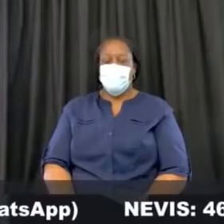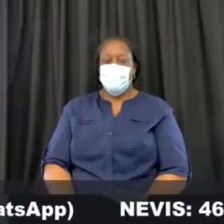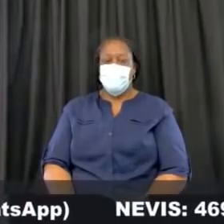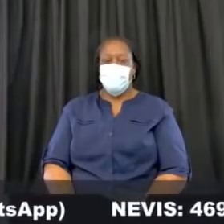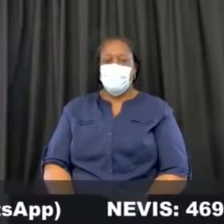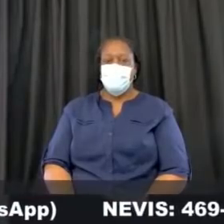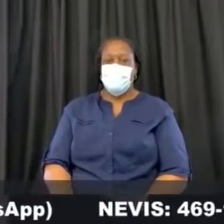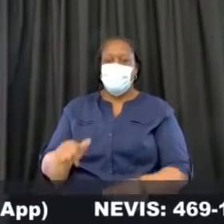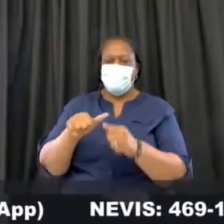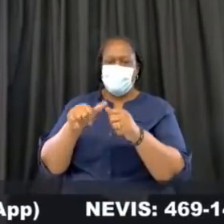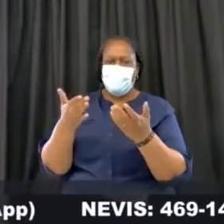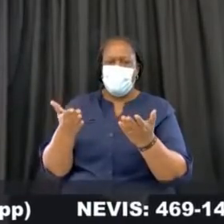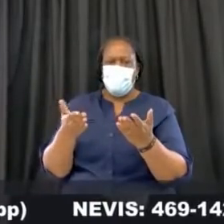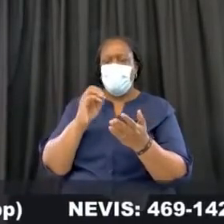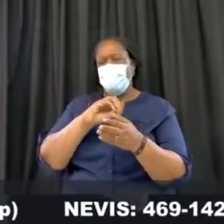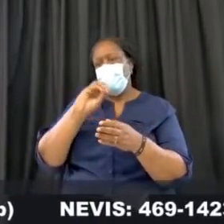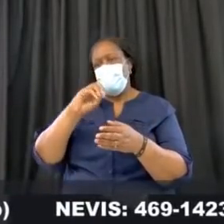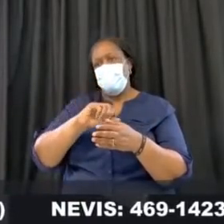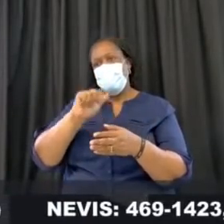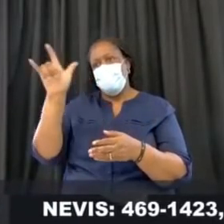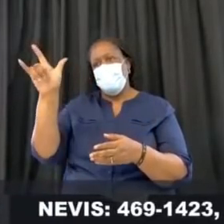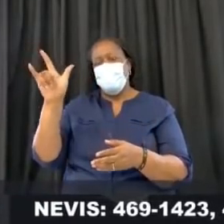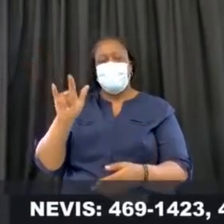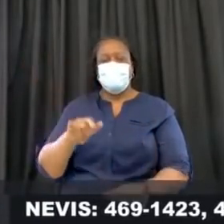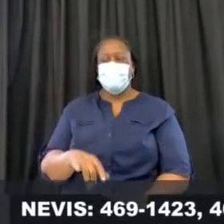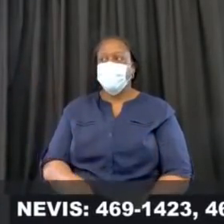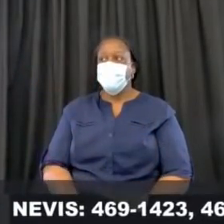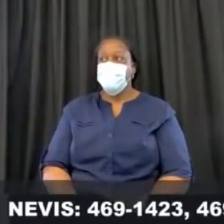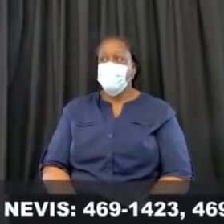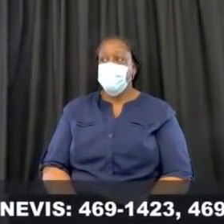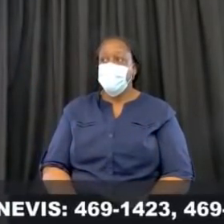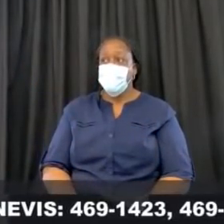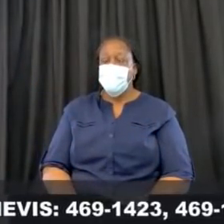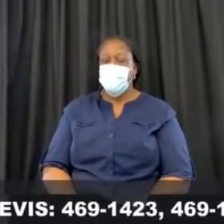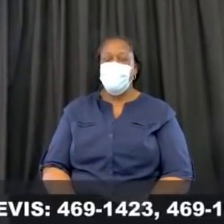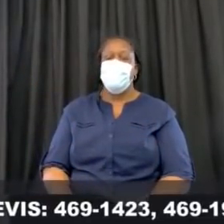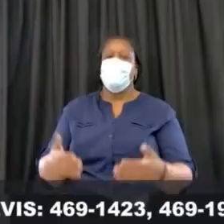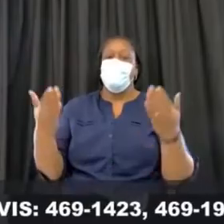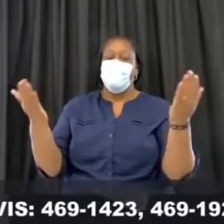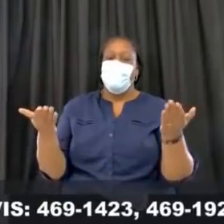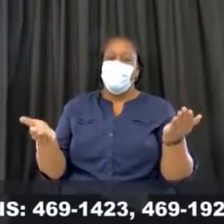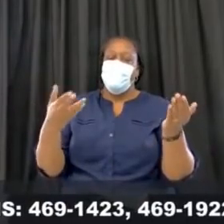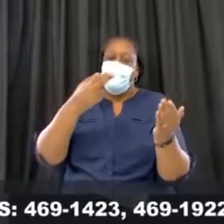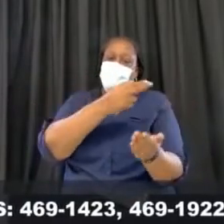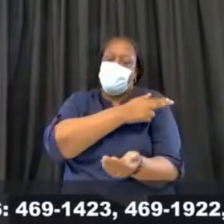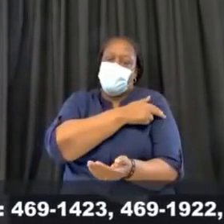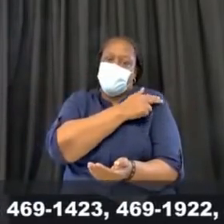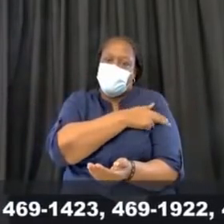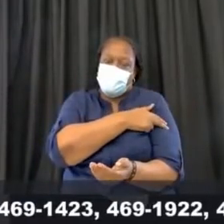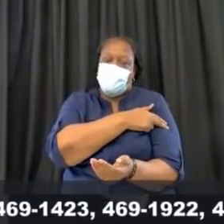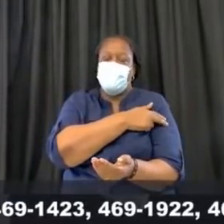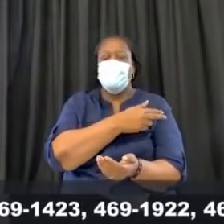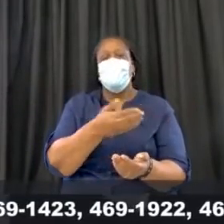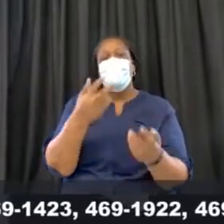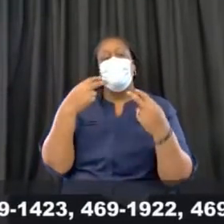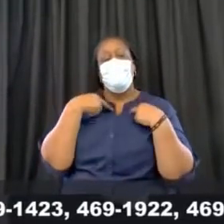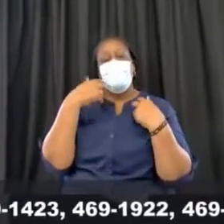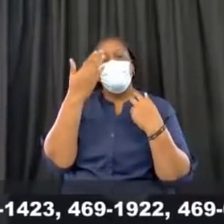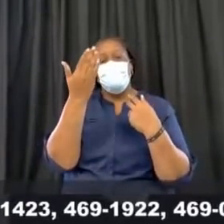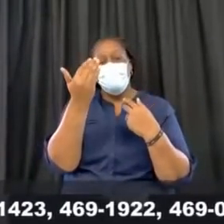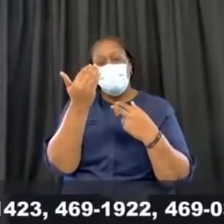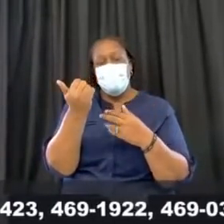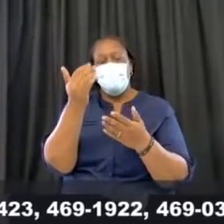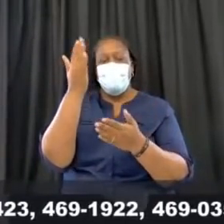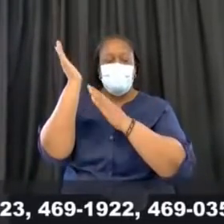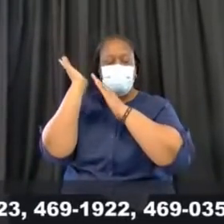the place where we would house the COVID-19 patients. We have at least 15 beds there. We